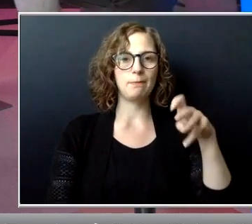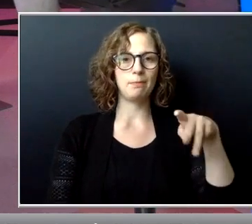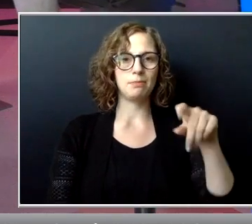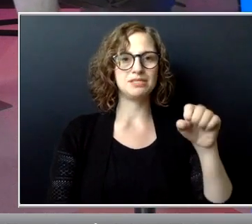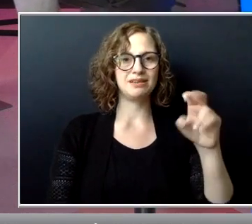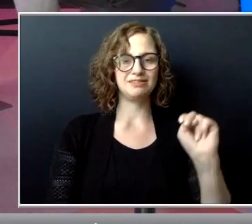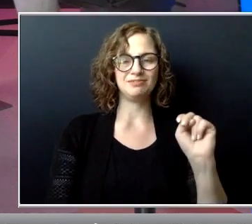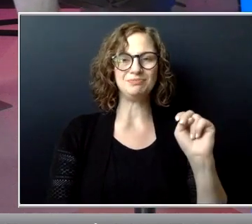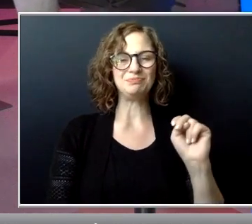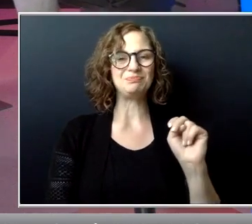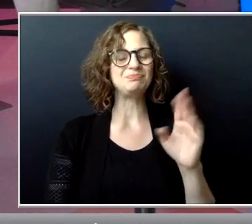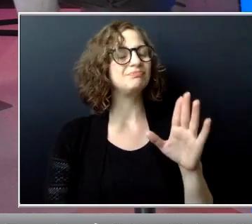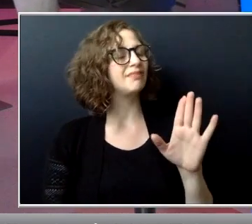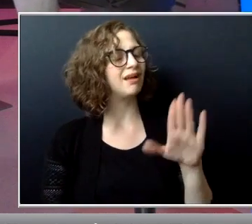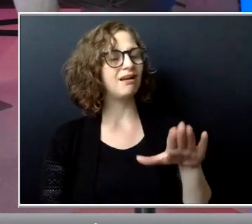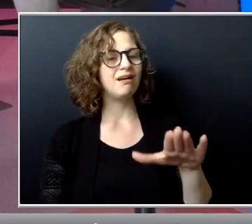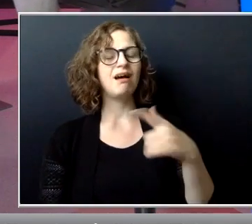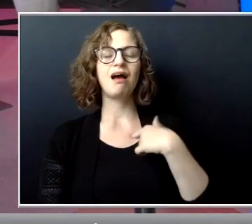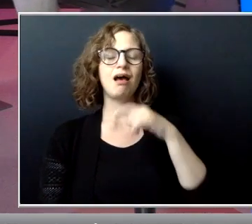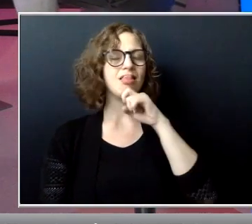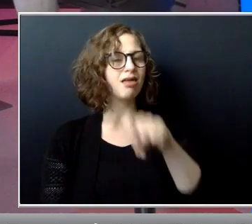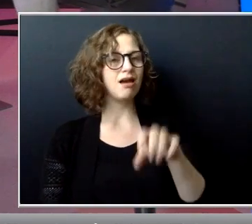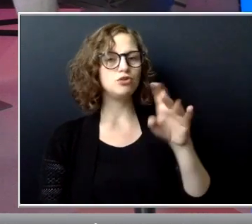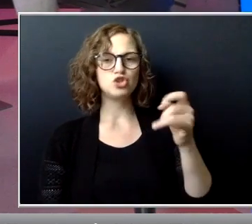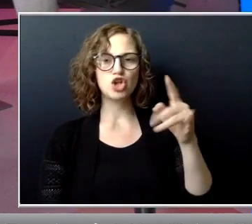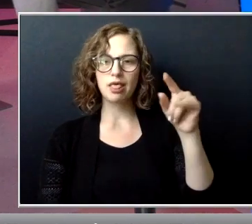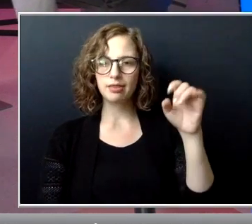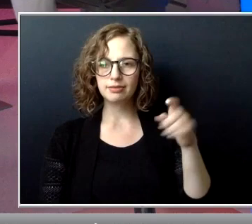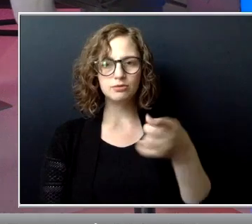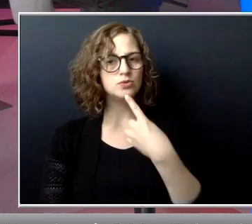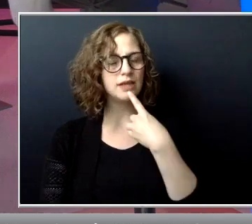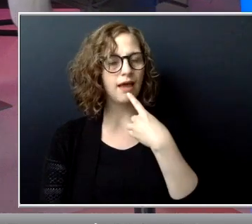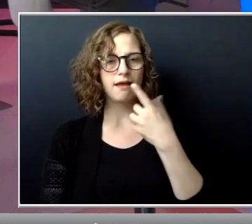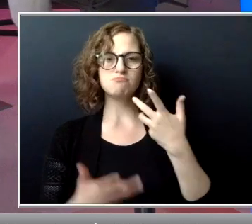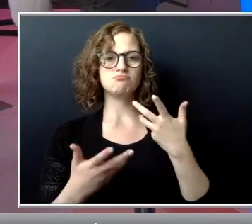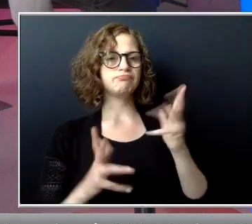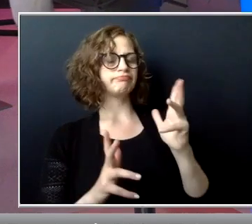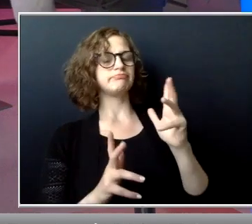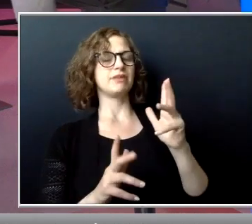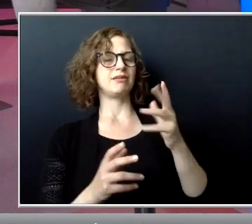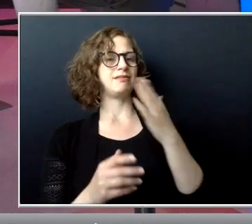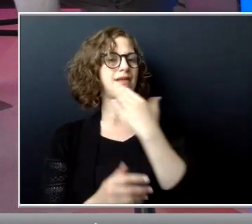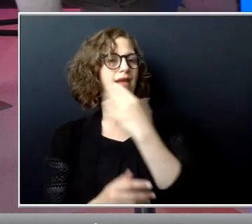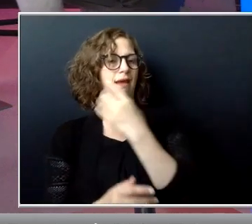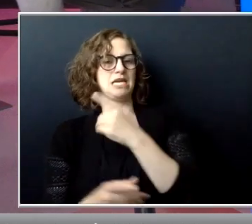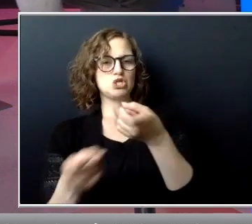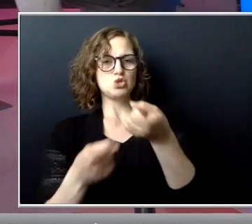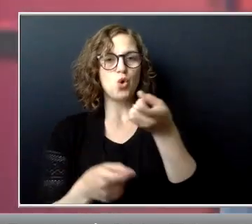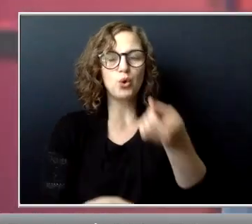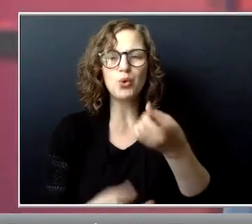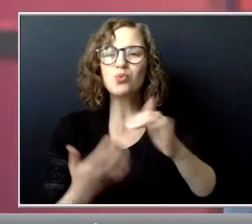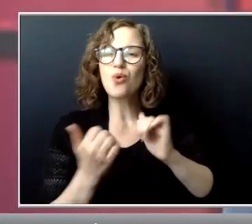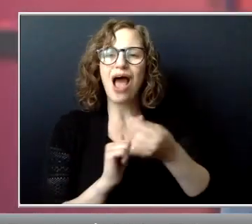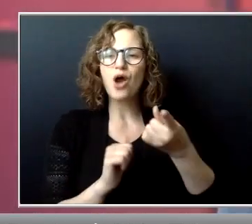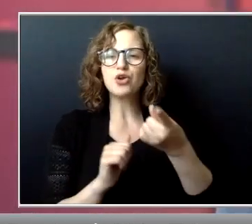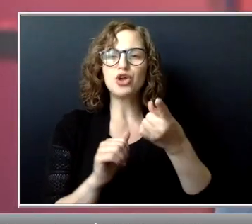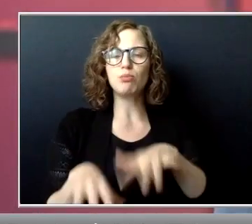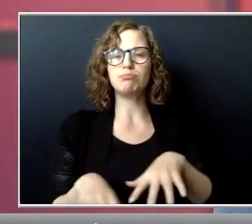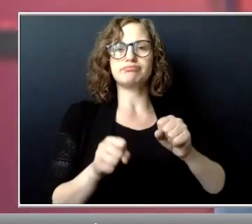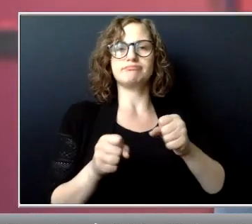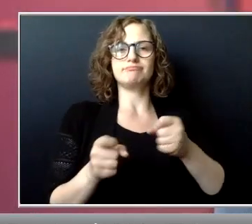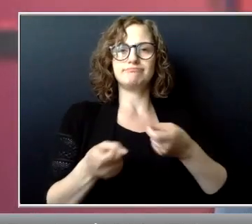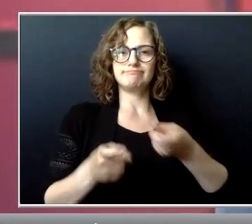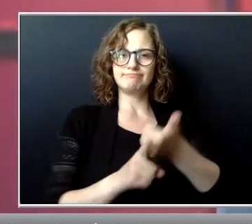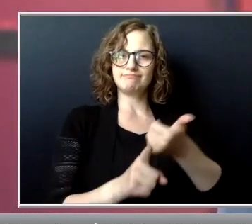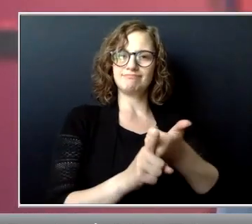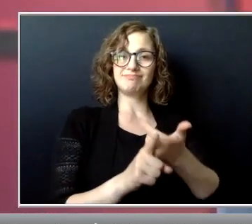about how you're not going to let diabetes control you. What are some of the ways that you do that? Yeah, I just try to live my life and do the things